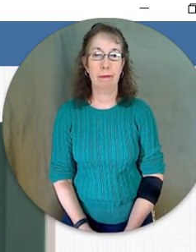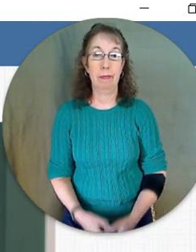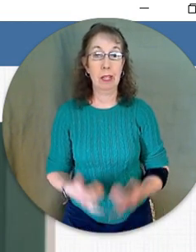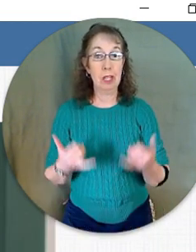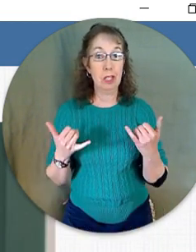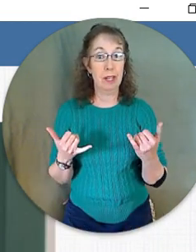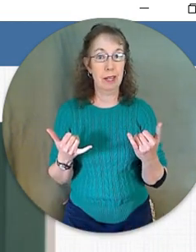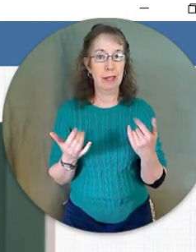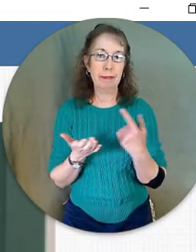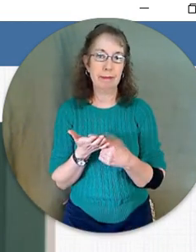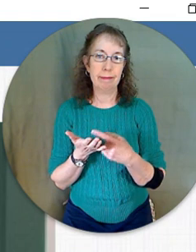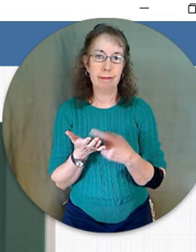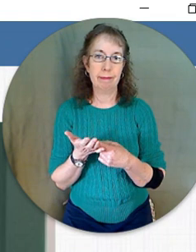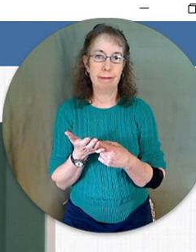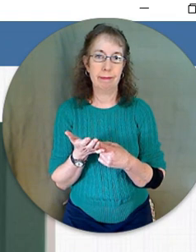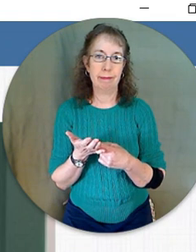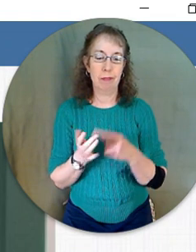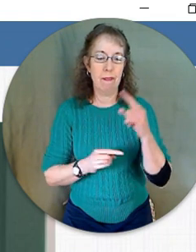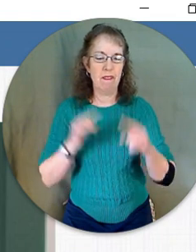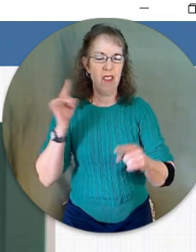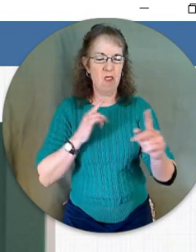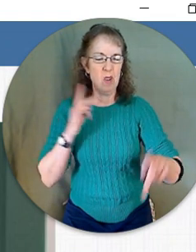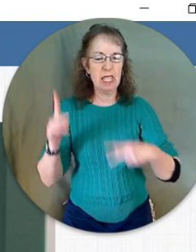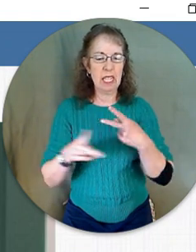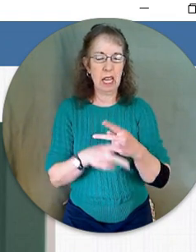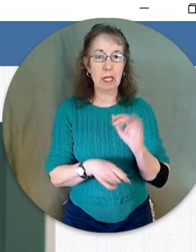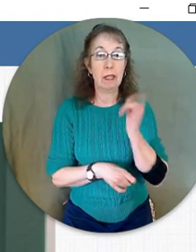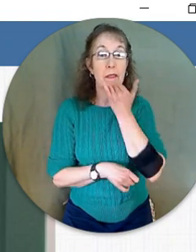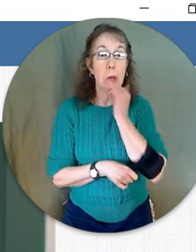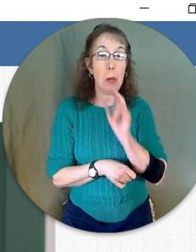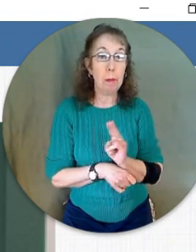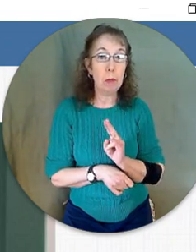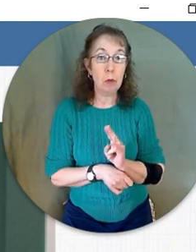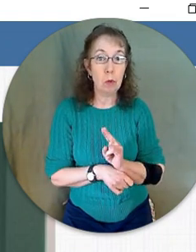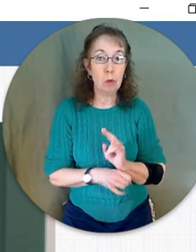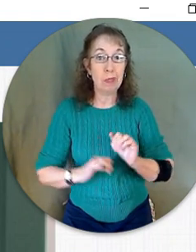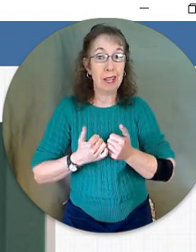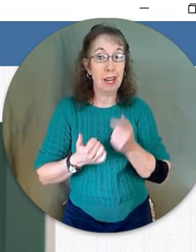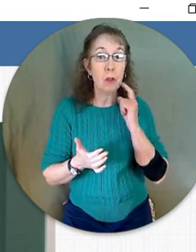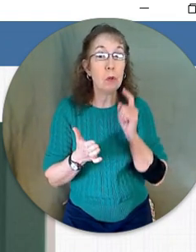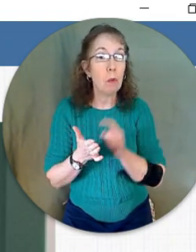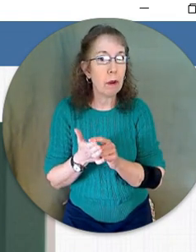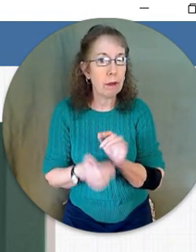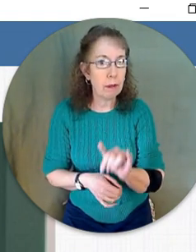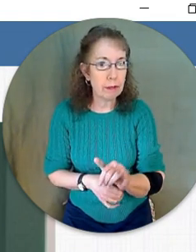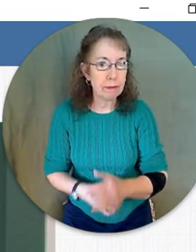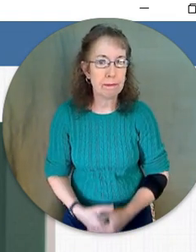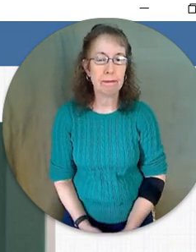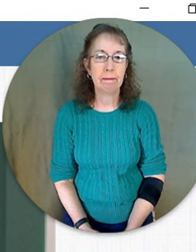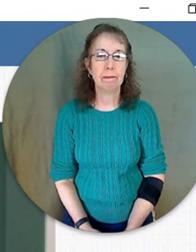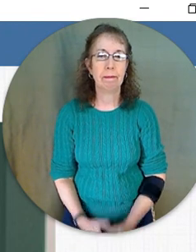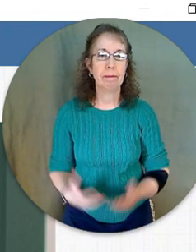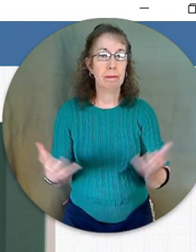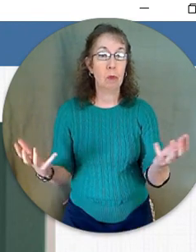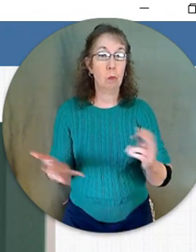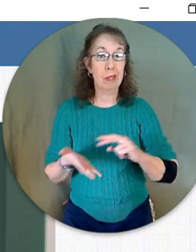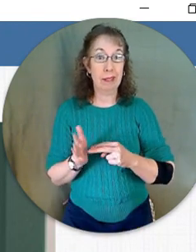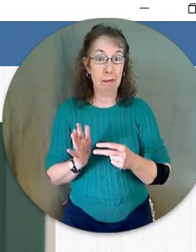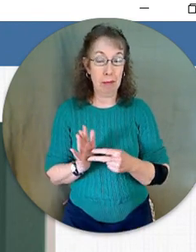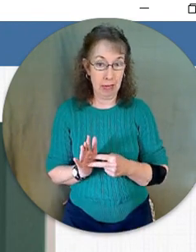today we are going to talk about various types of abuse and how you can recognize it. What is abuse